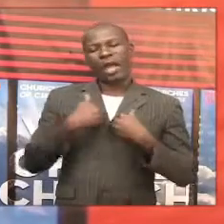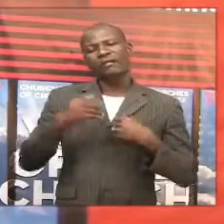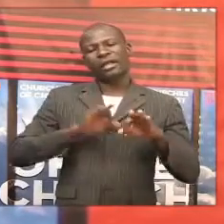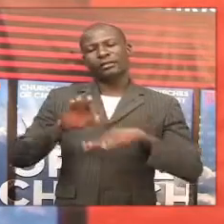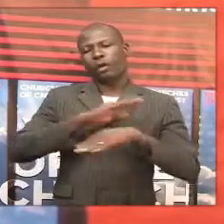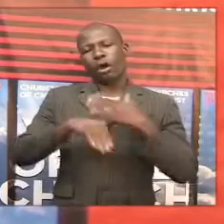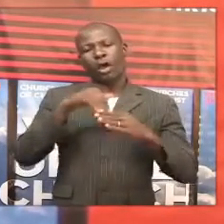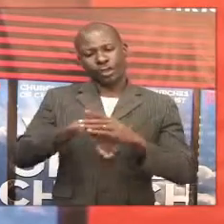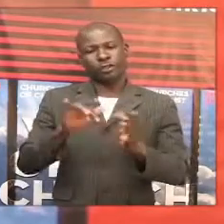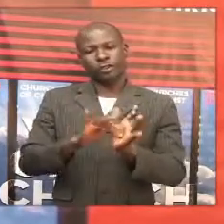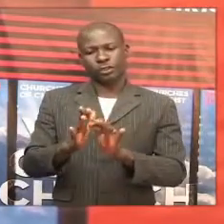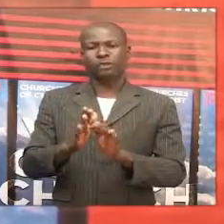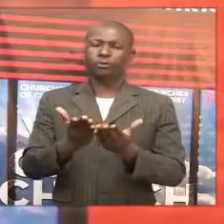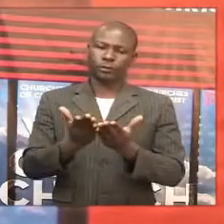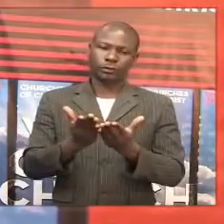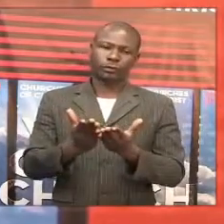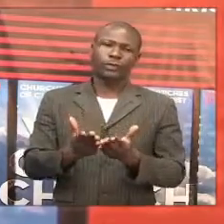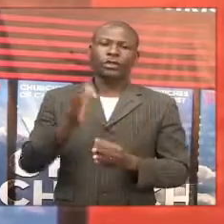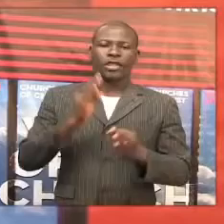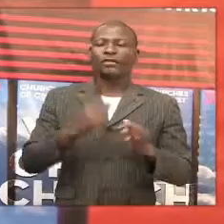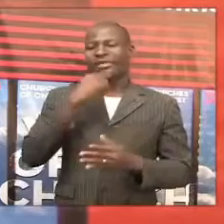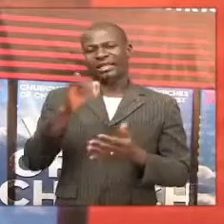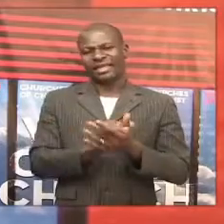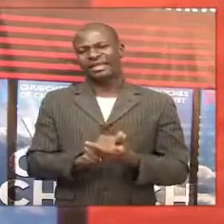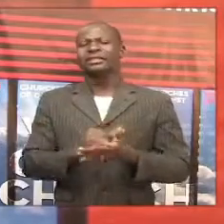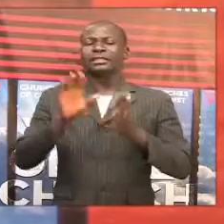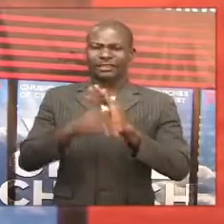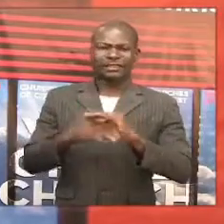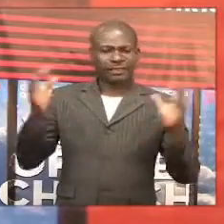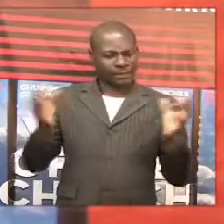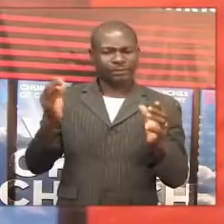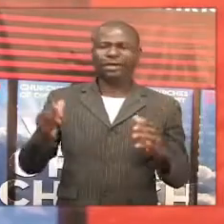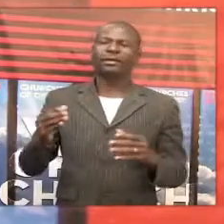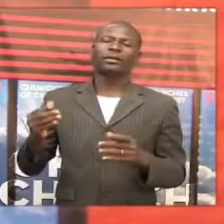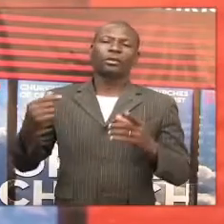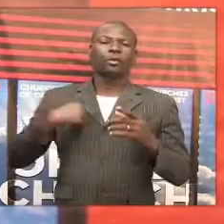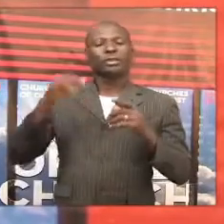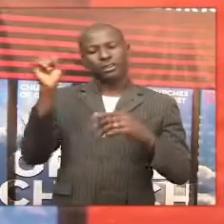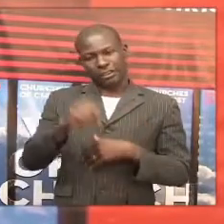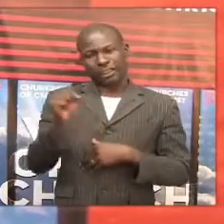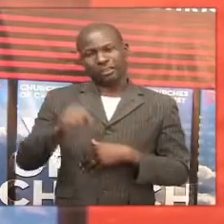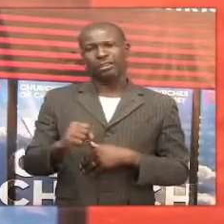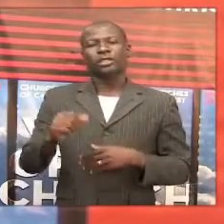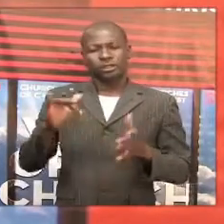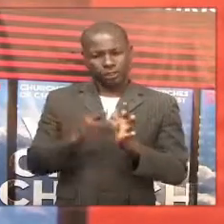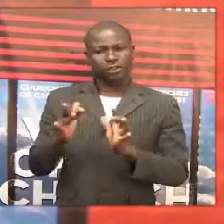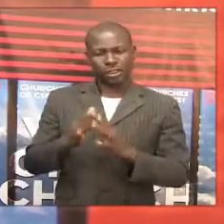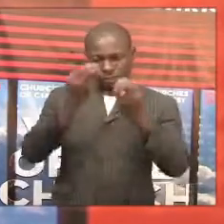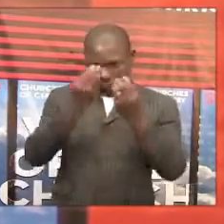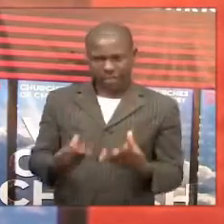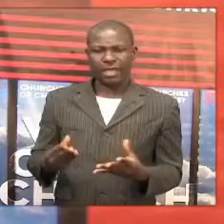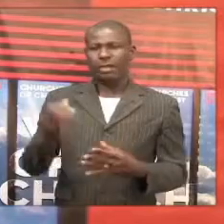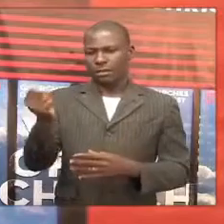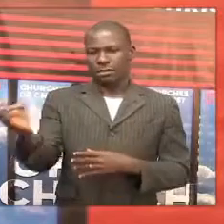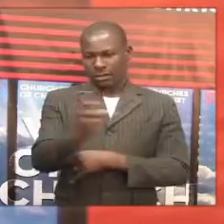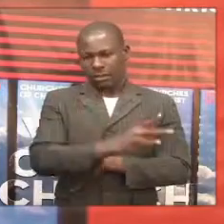corner a quanso. Walk away here, almost say, yes, you cried the Homeda. And yes, I, yes, we do Homeda. It sounds a bra and